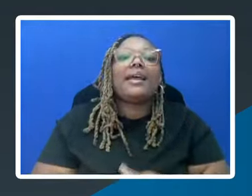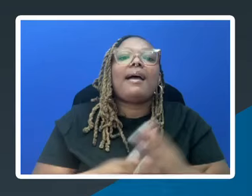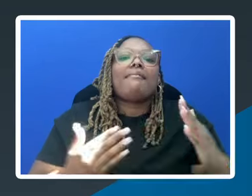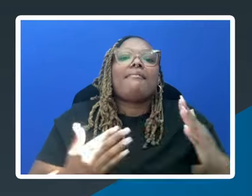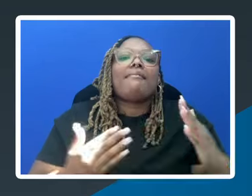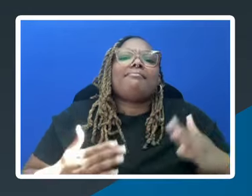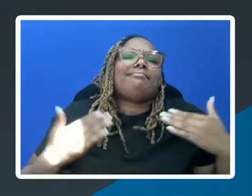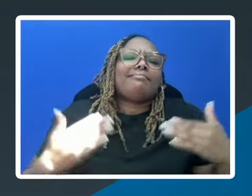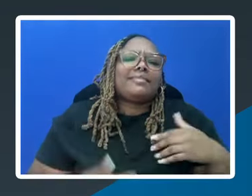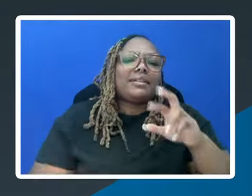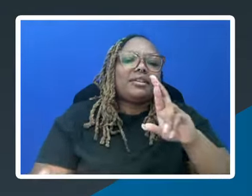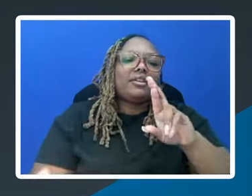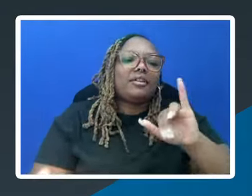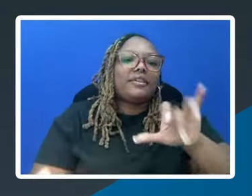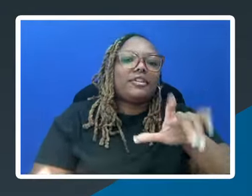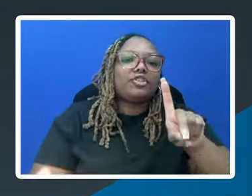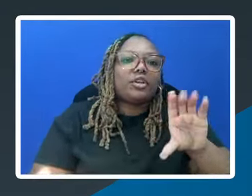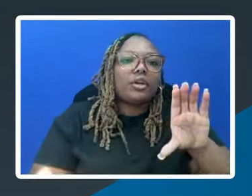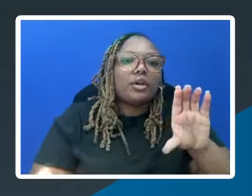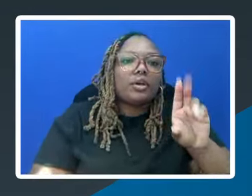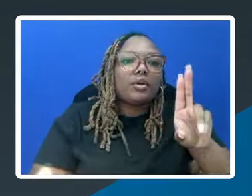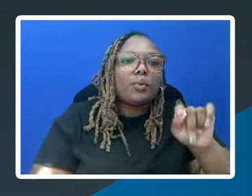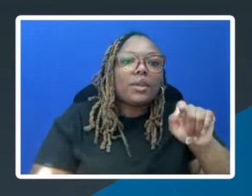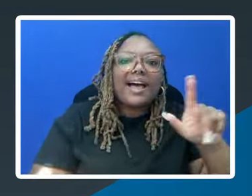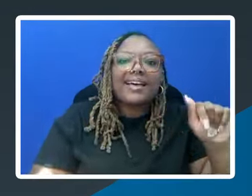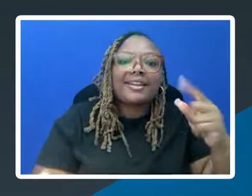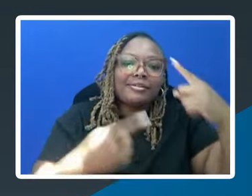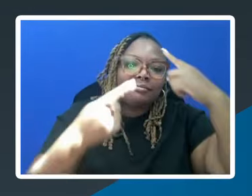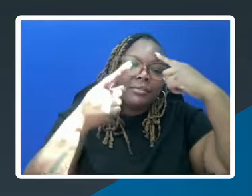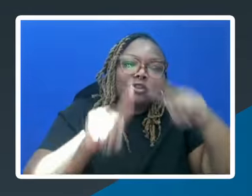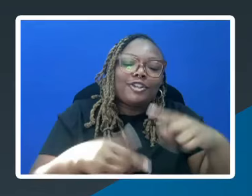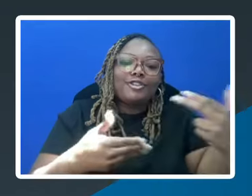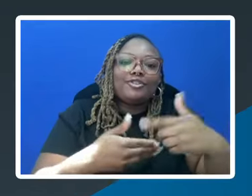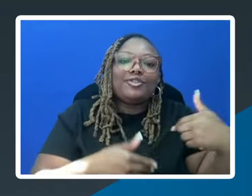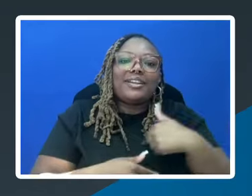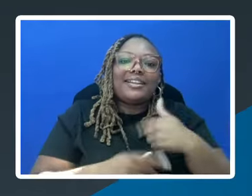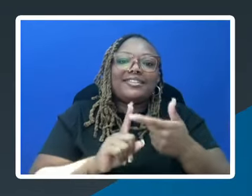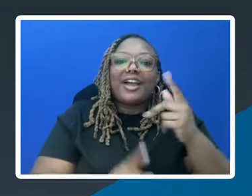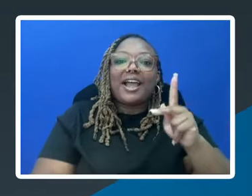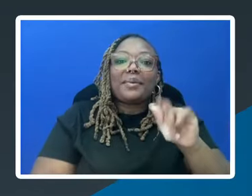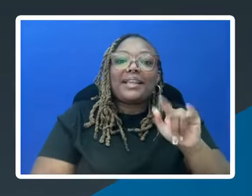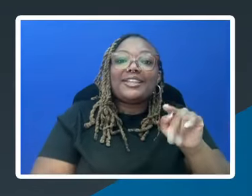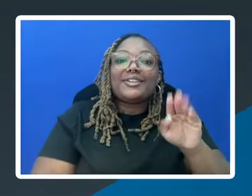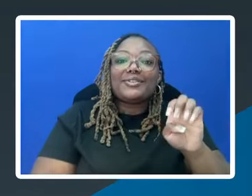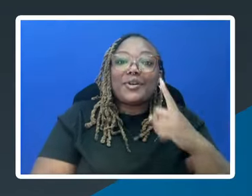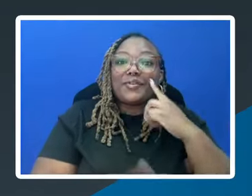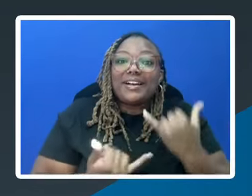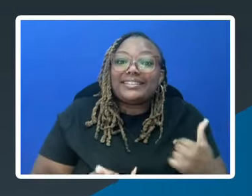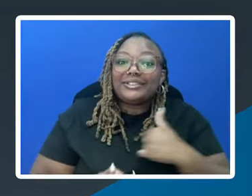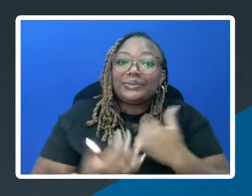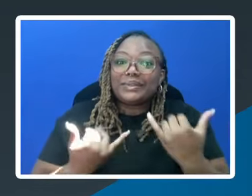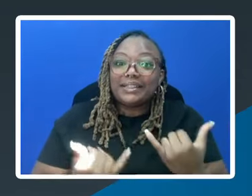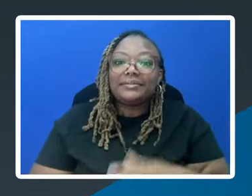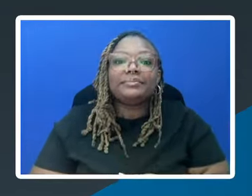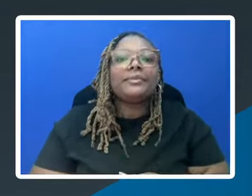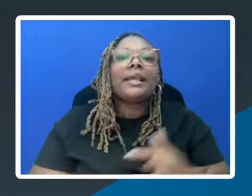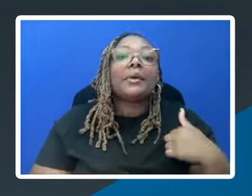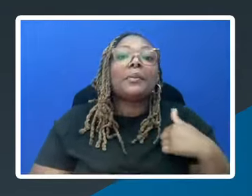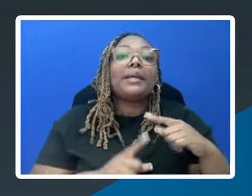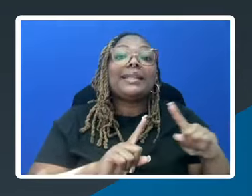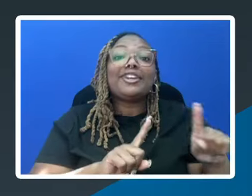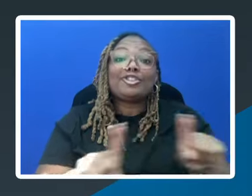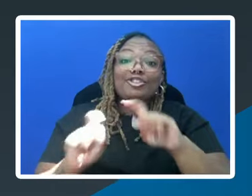Culatta agreed to join us for a keynote speech with us today. We did a survey to ask